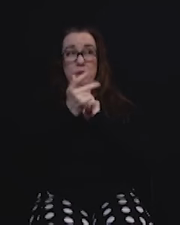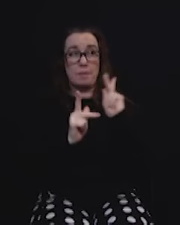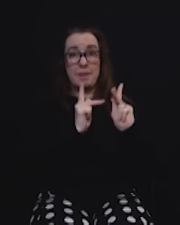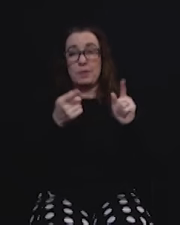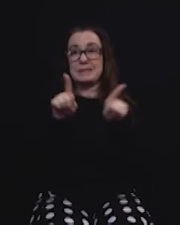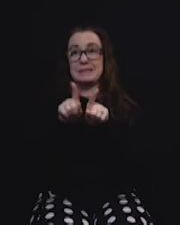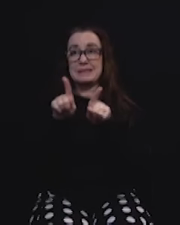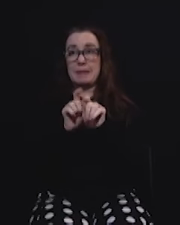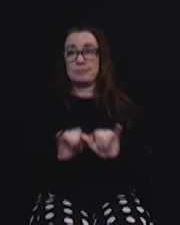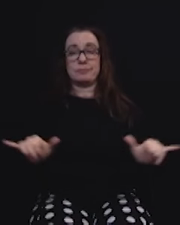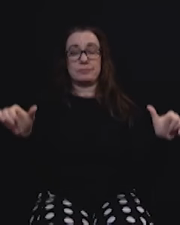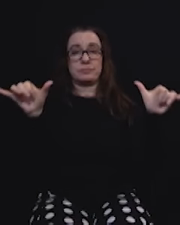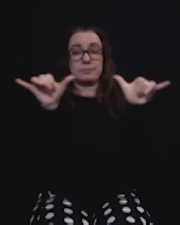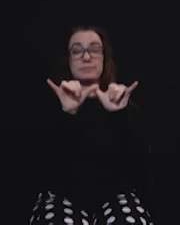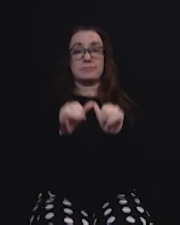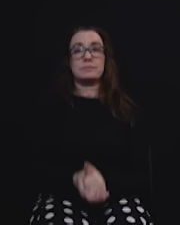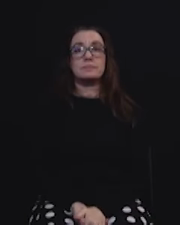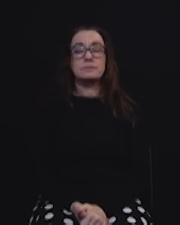doing the same.